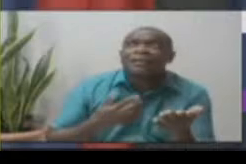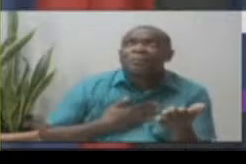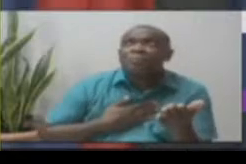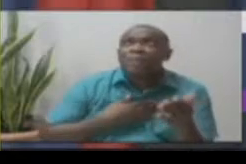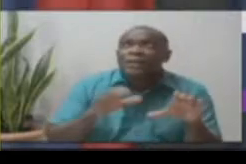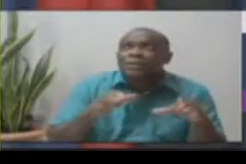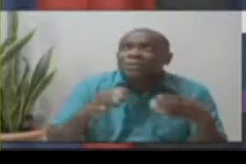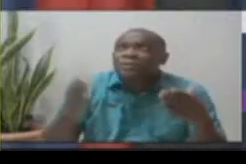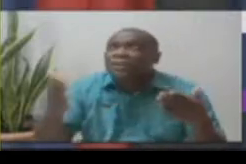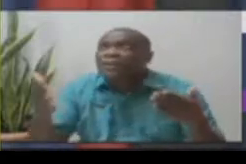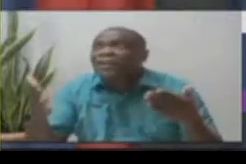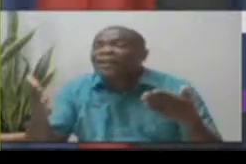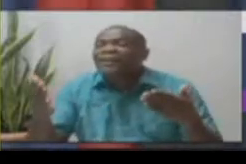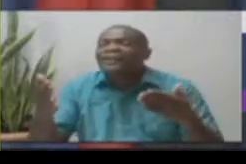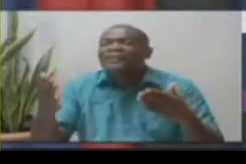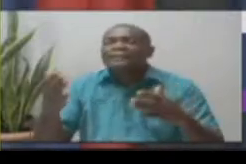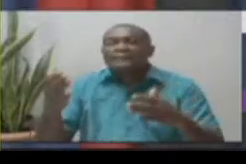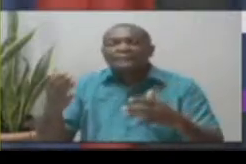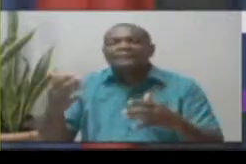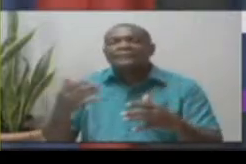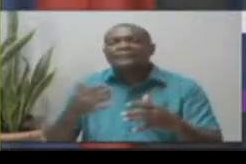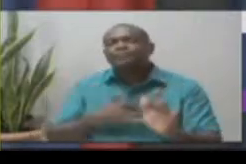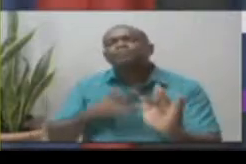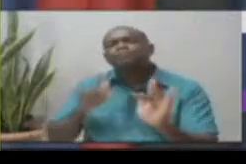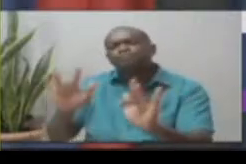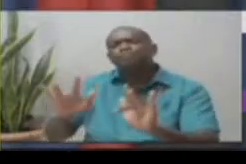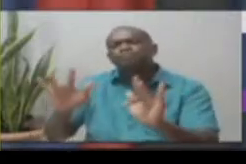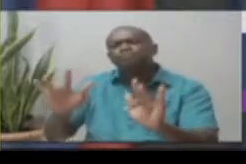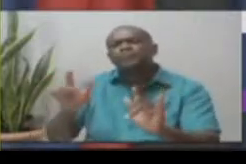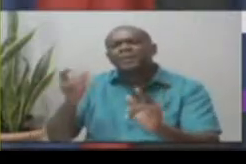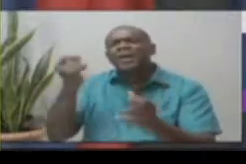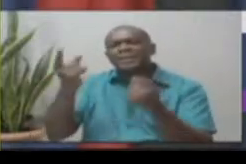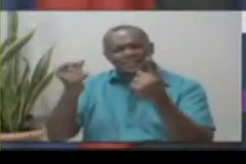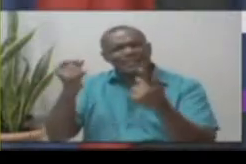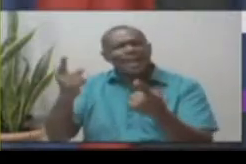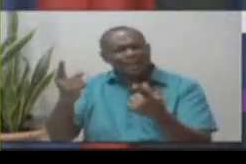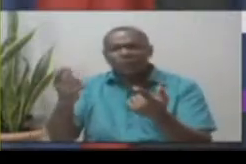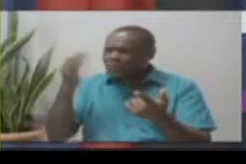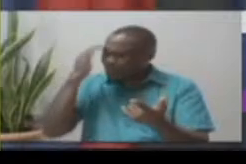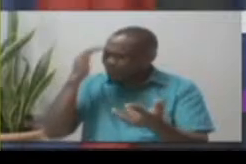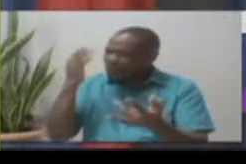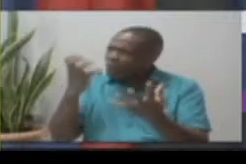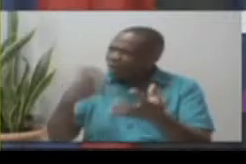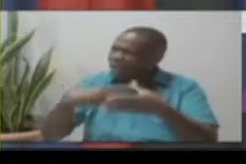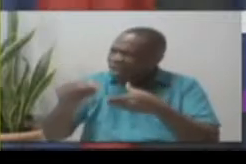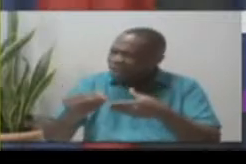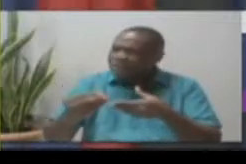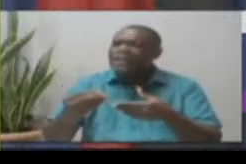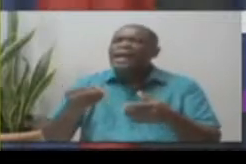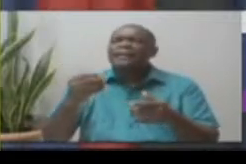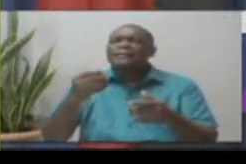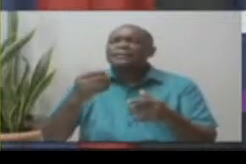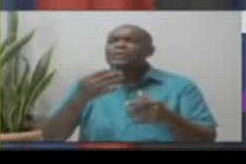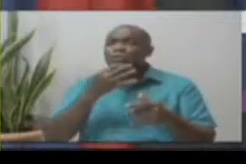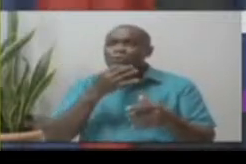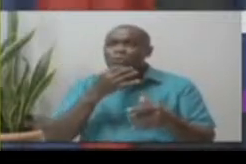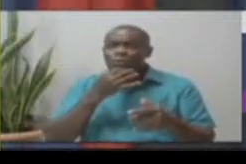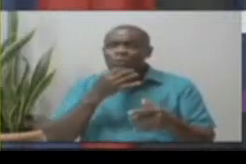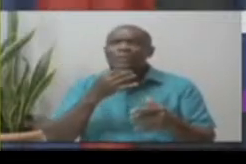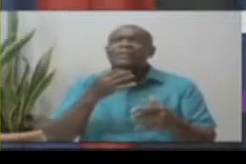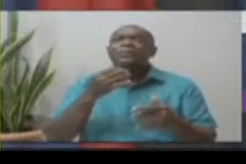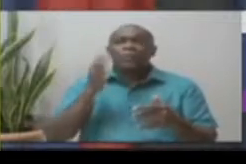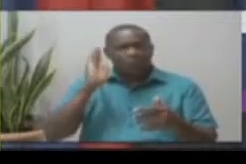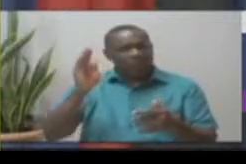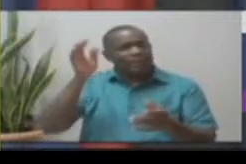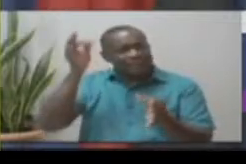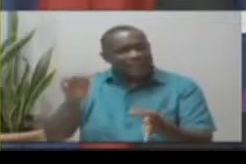too. And we will make that decision as quickly as we can. And we're asking just for your cooperation. Hold